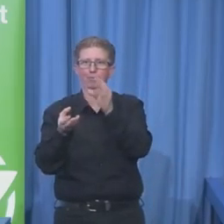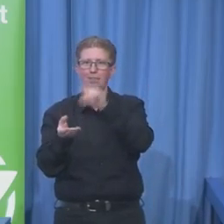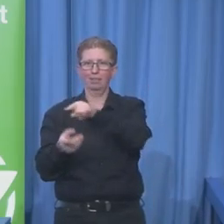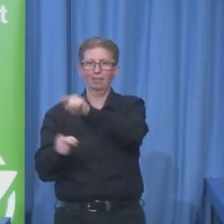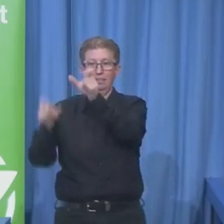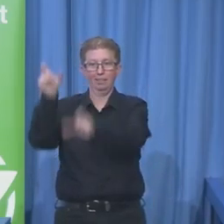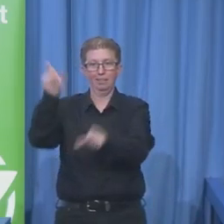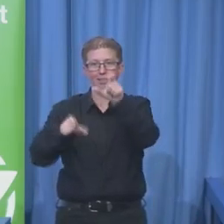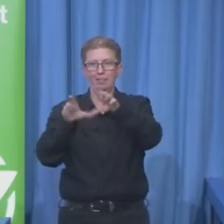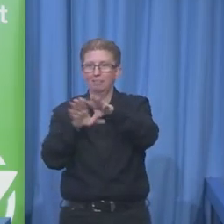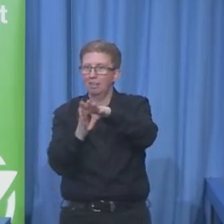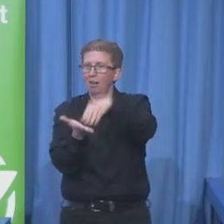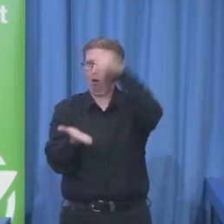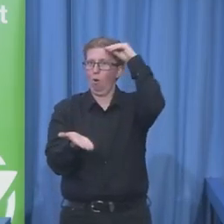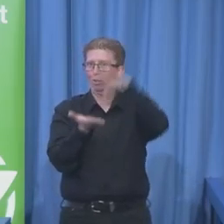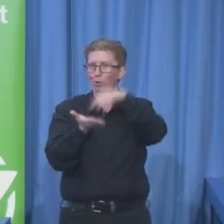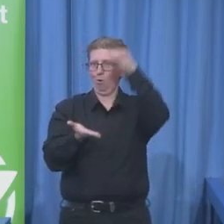goal.